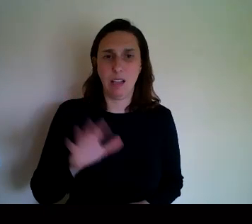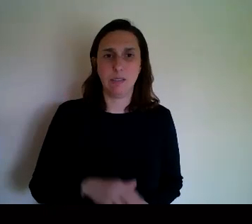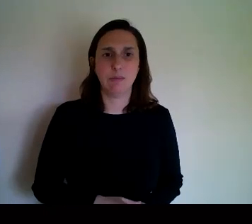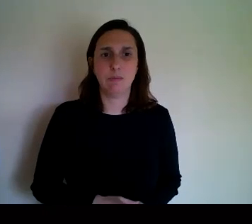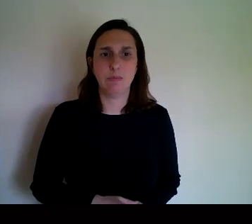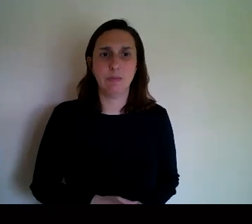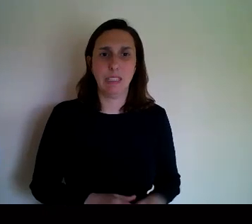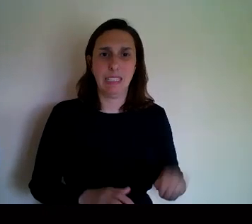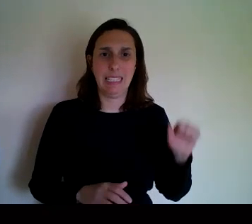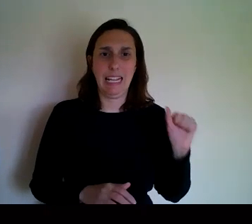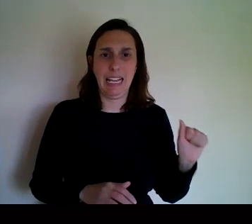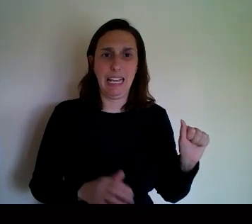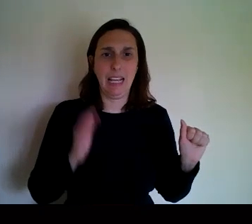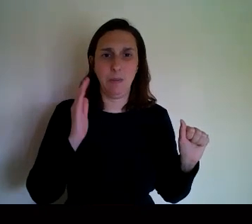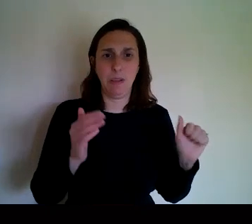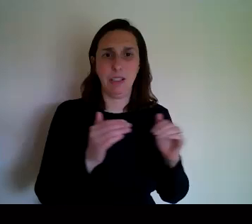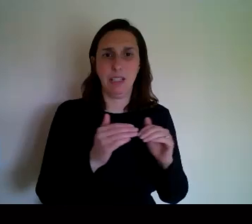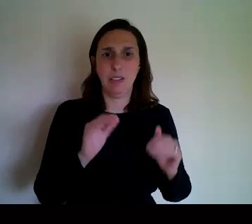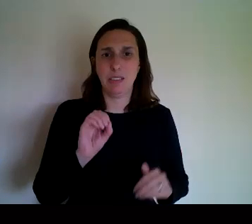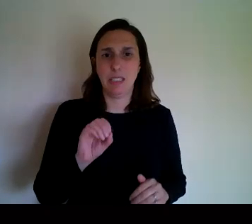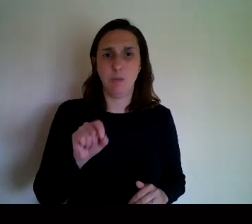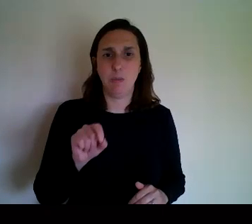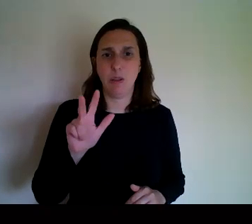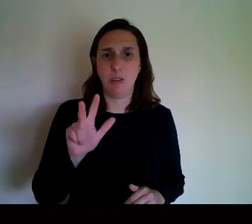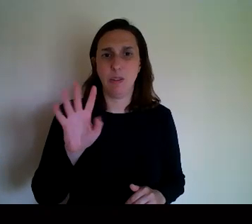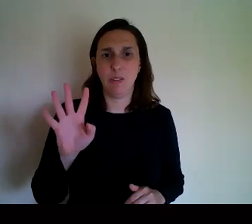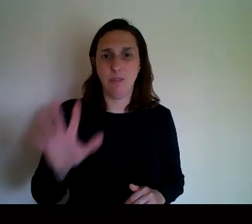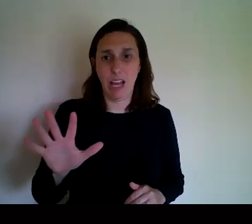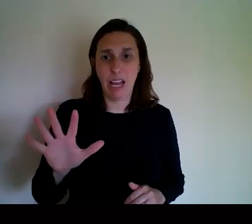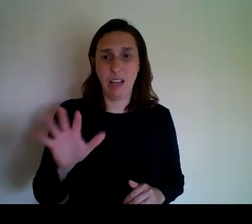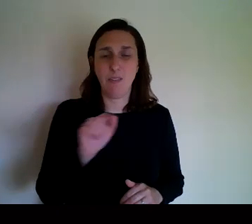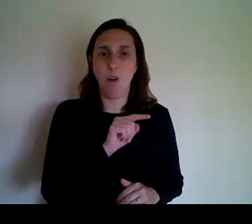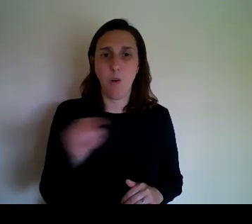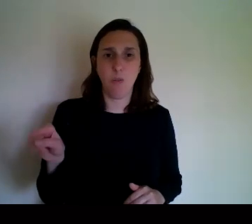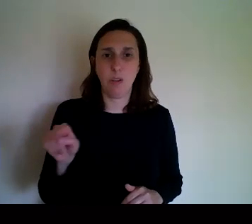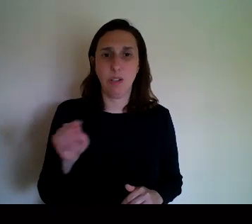there will equal 0.35 over